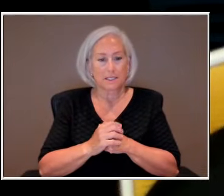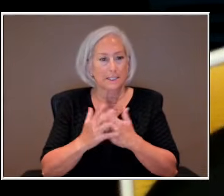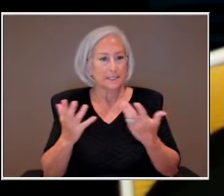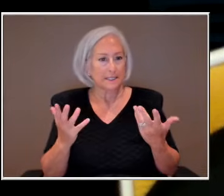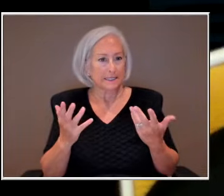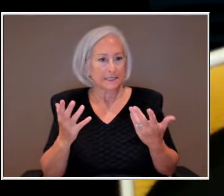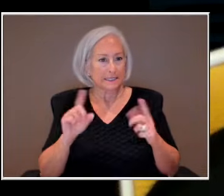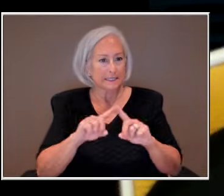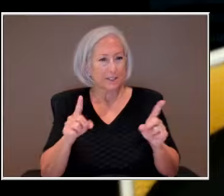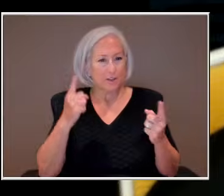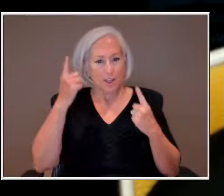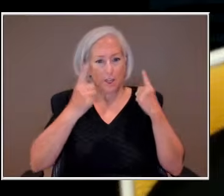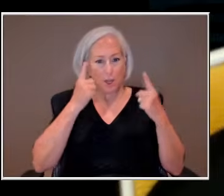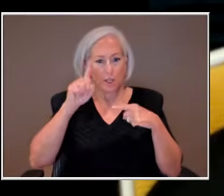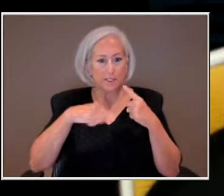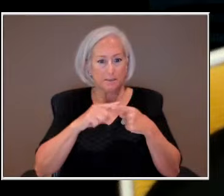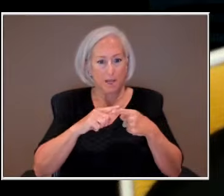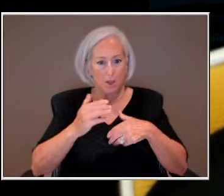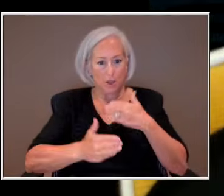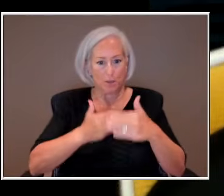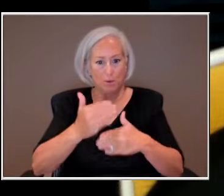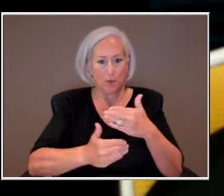thoughts about the process.